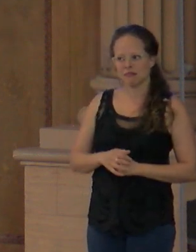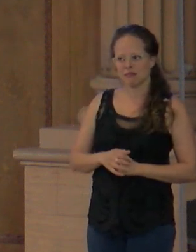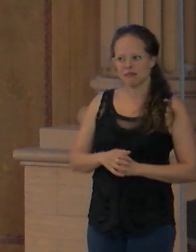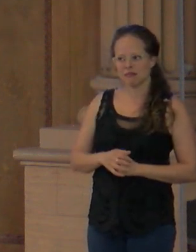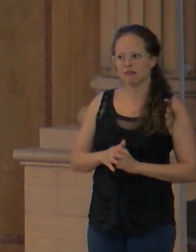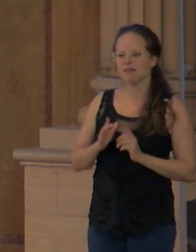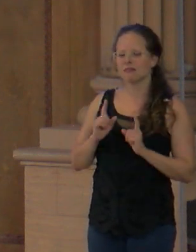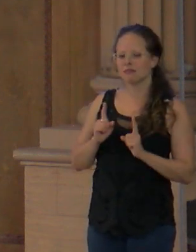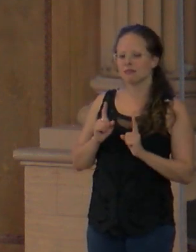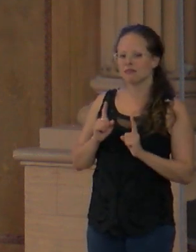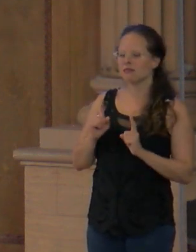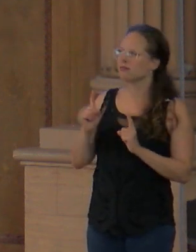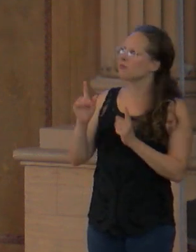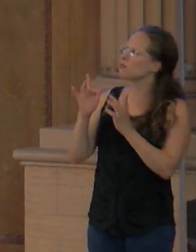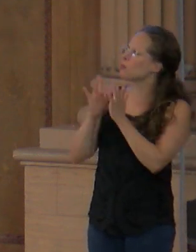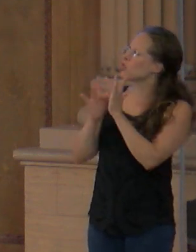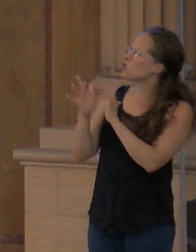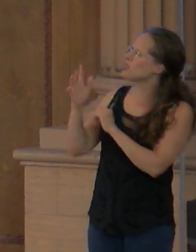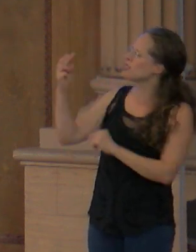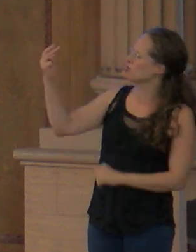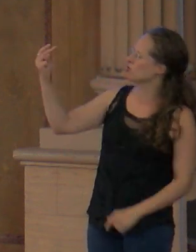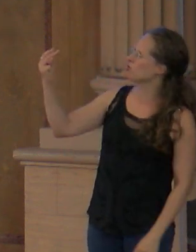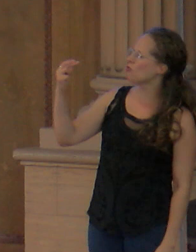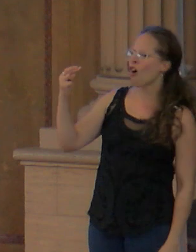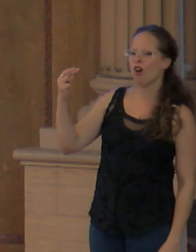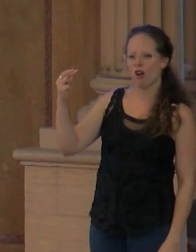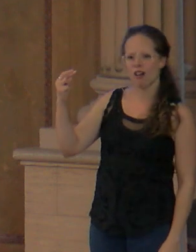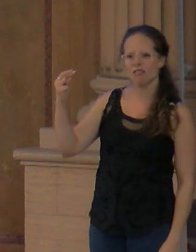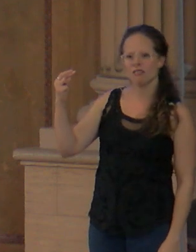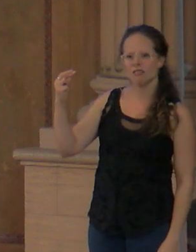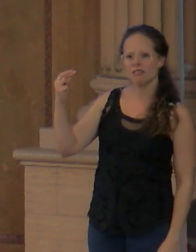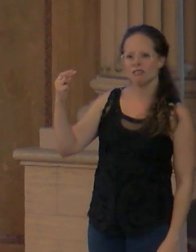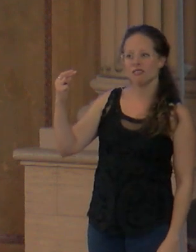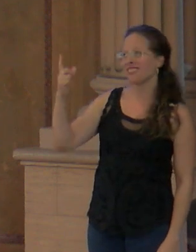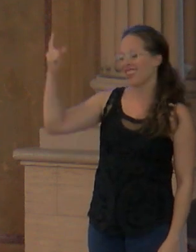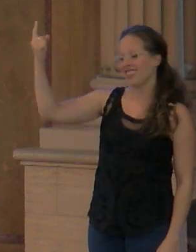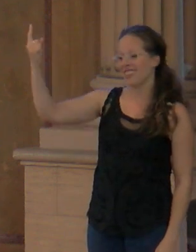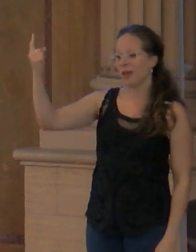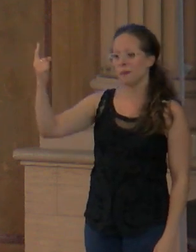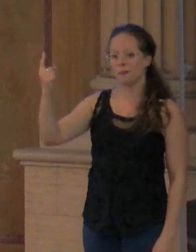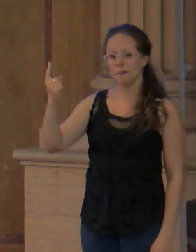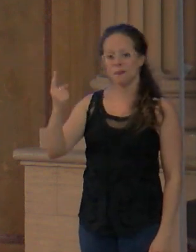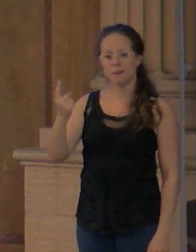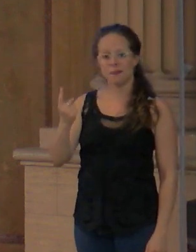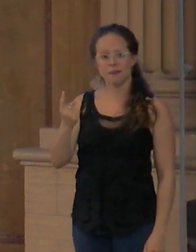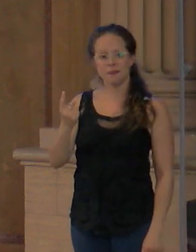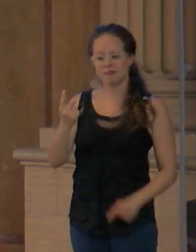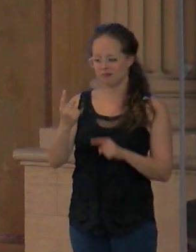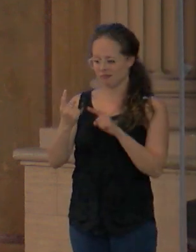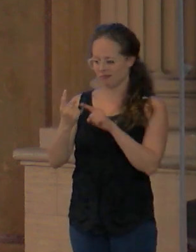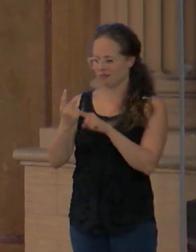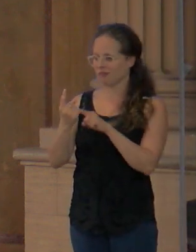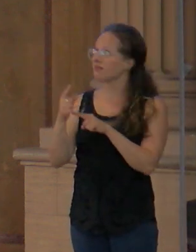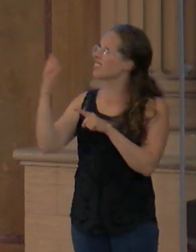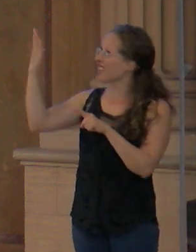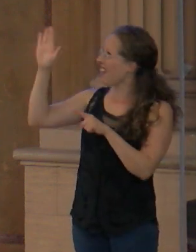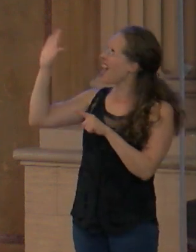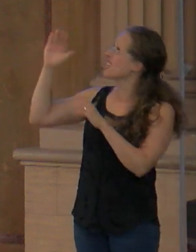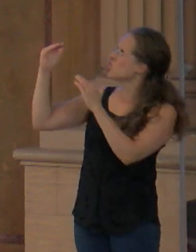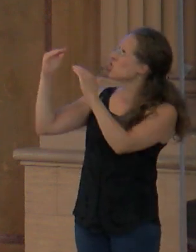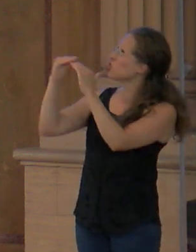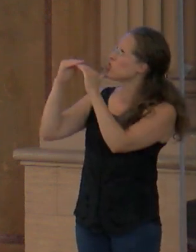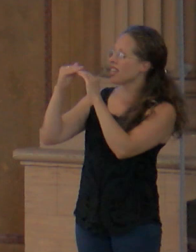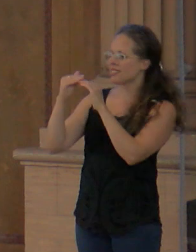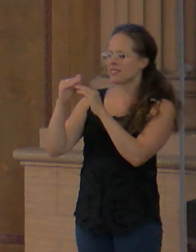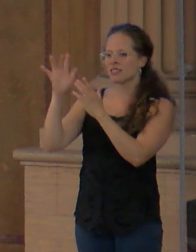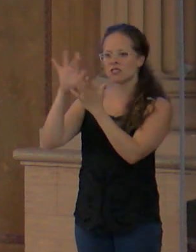So Jesus saw us in our need, and he came to us. He satisfied the justice of God at great cost to himself.